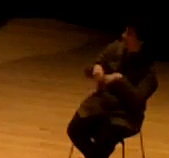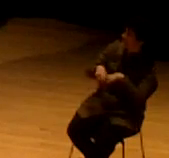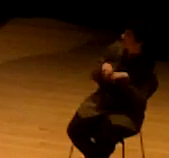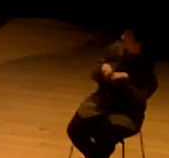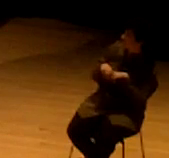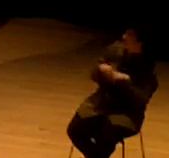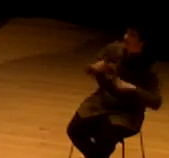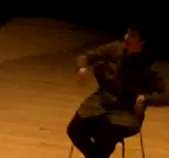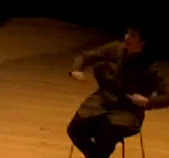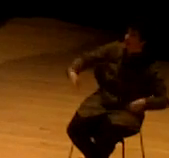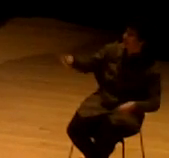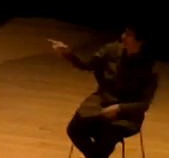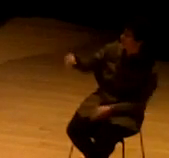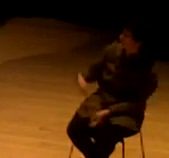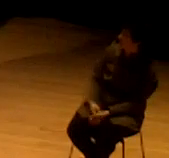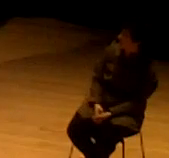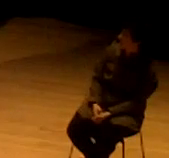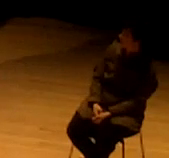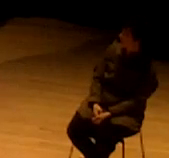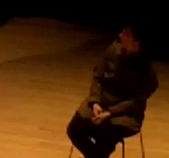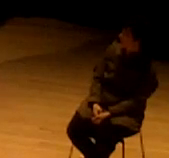cerebral palsy posse